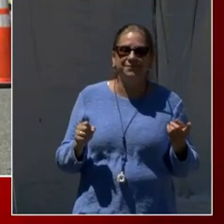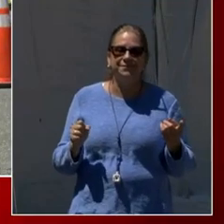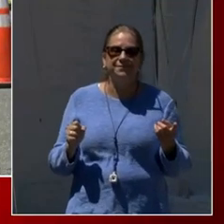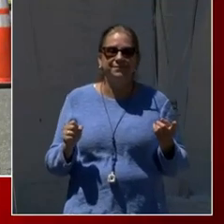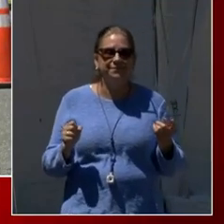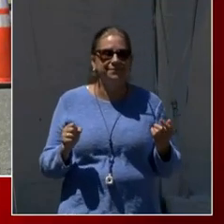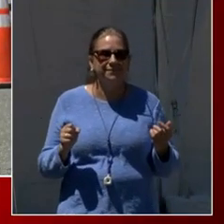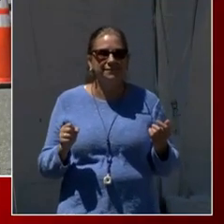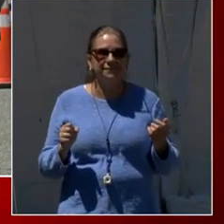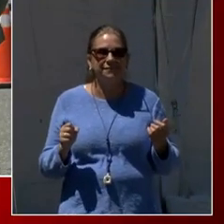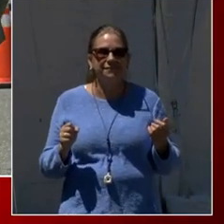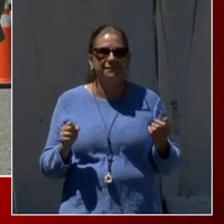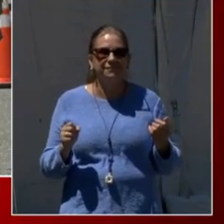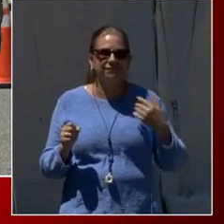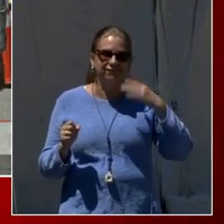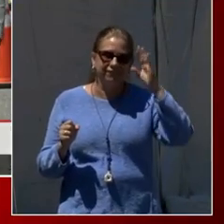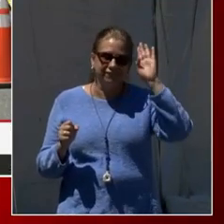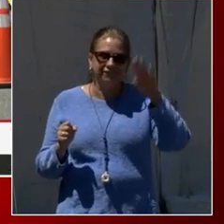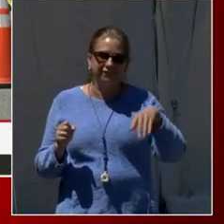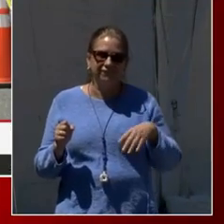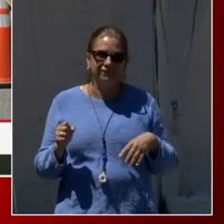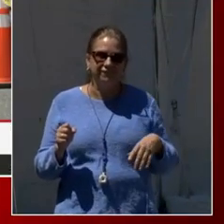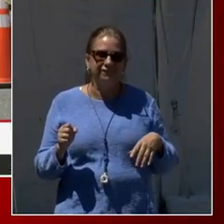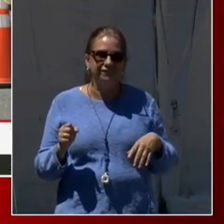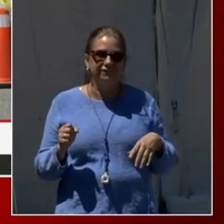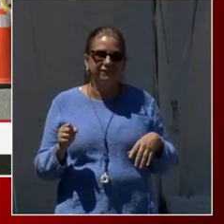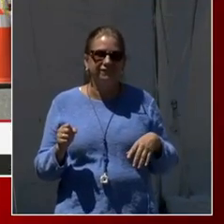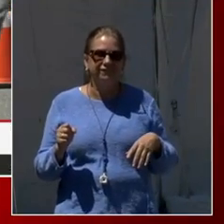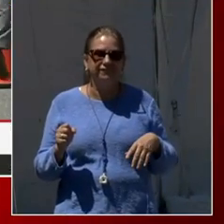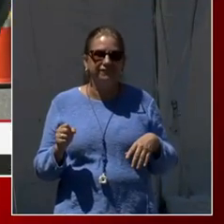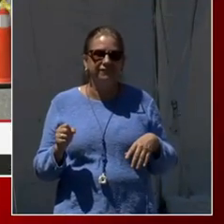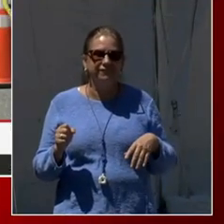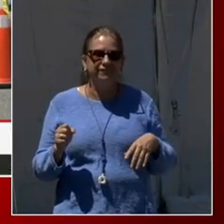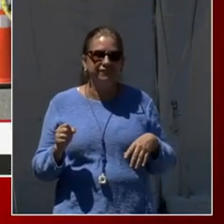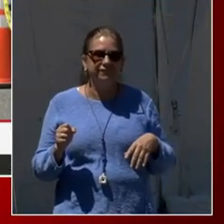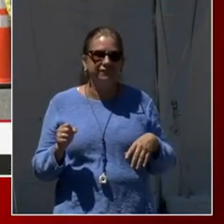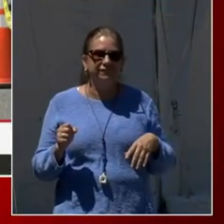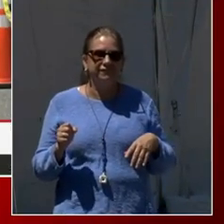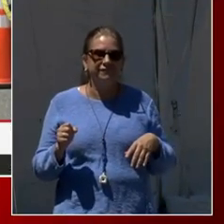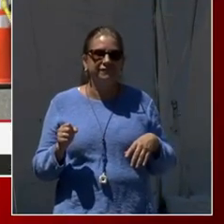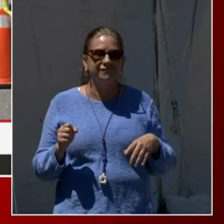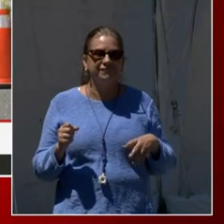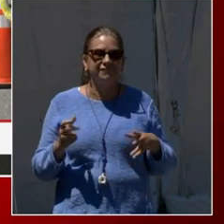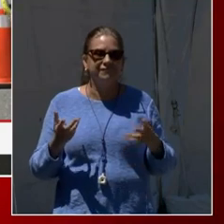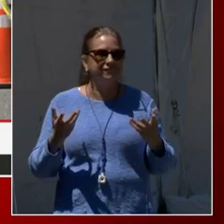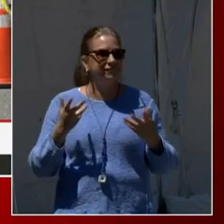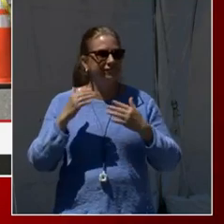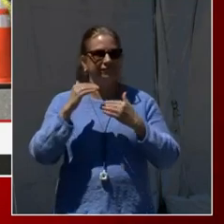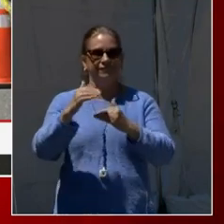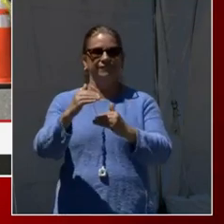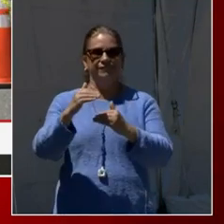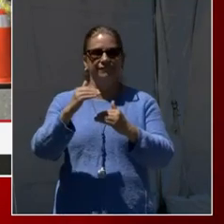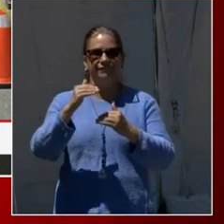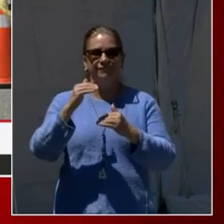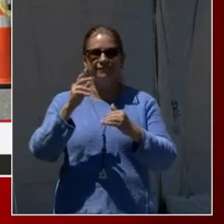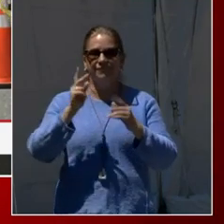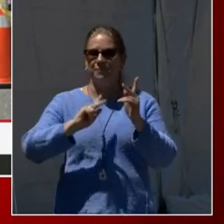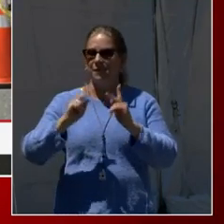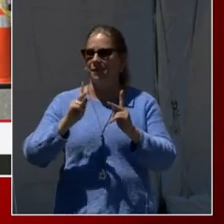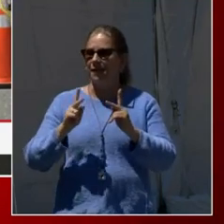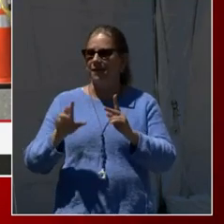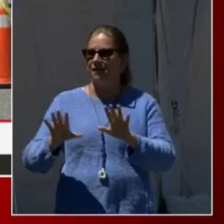an imposition on people's free movement, and nobody goes into that lightly, but we also think